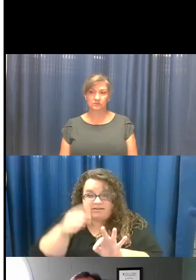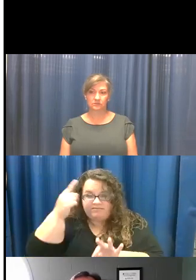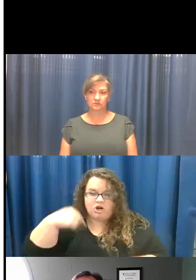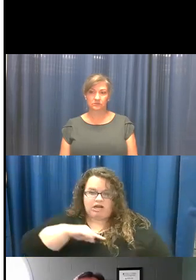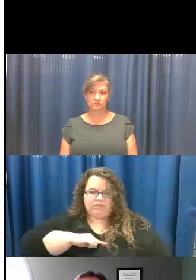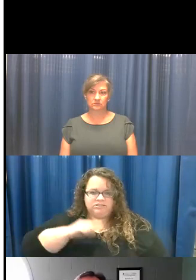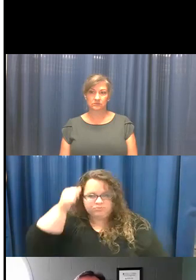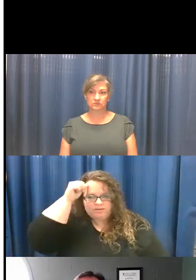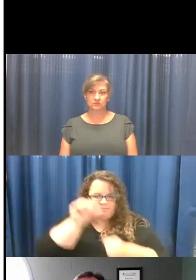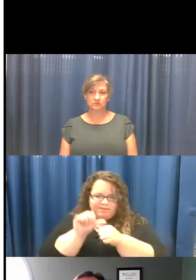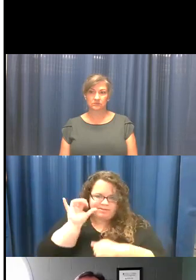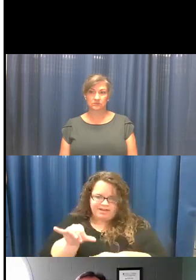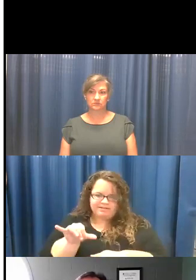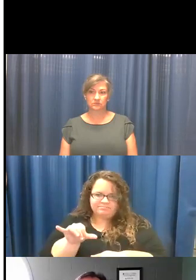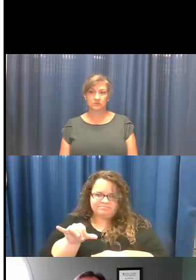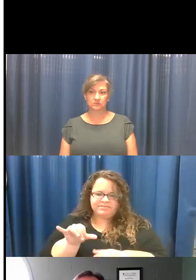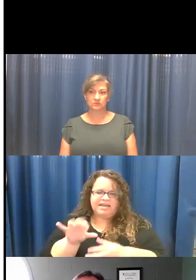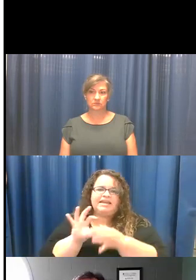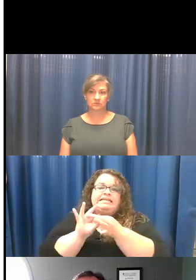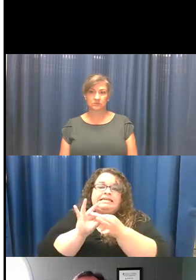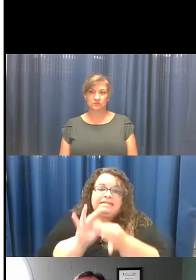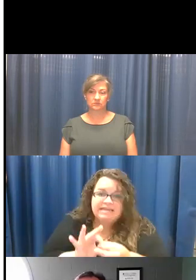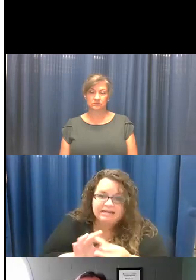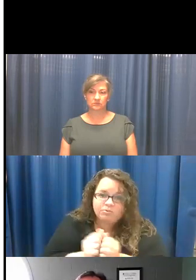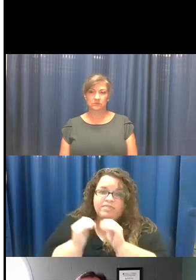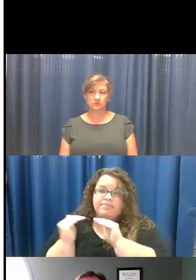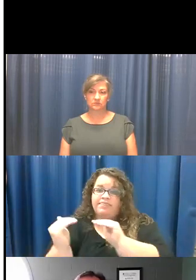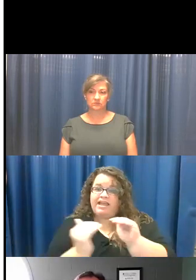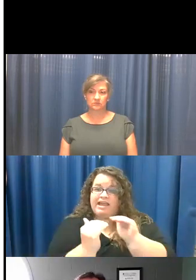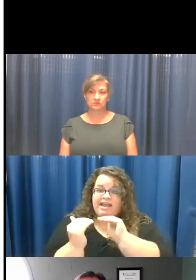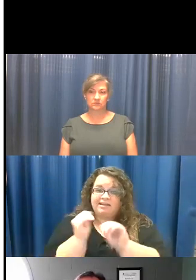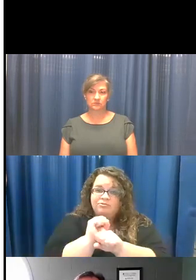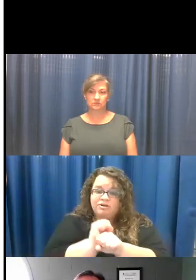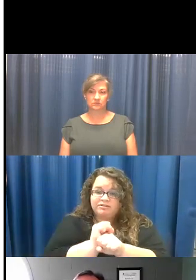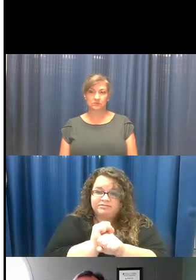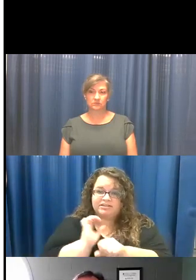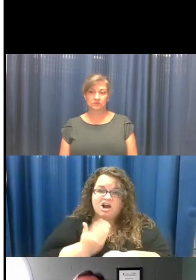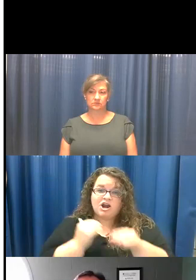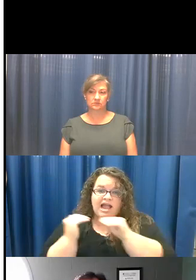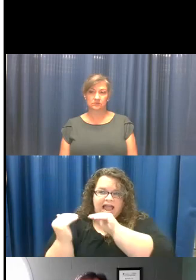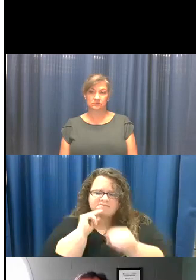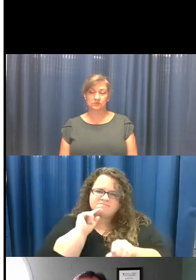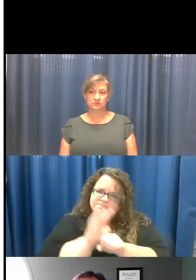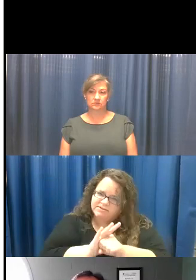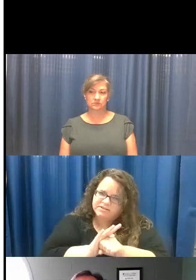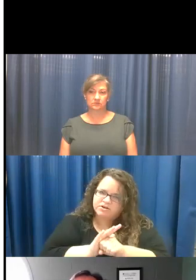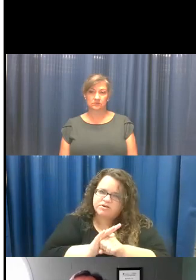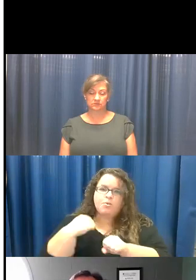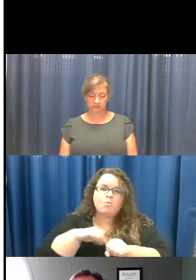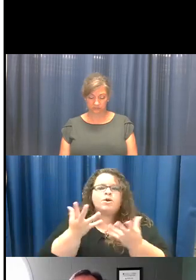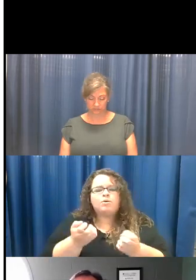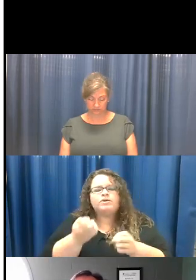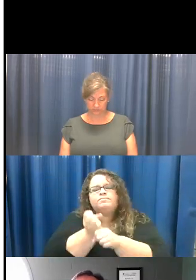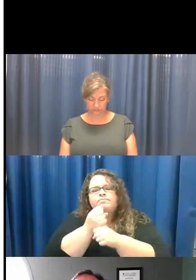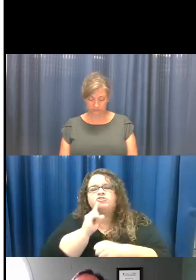connected to this equity work because our equity commitment means that we want to be sure every student who